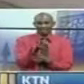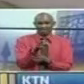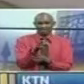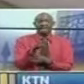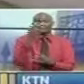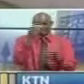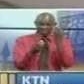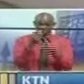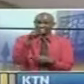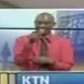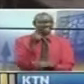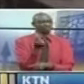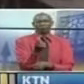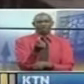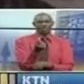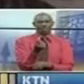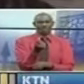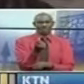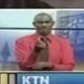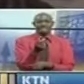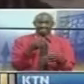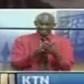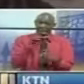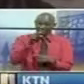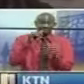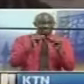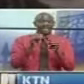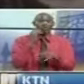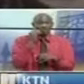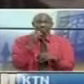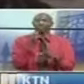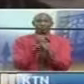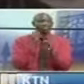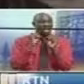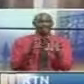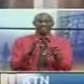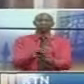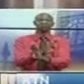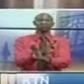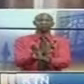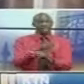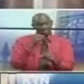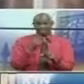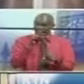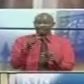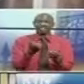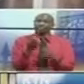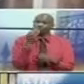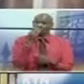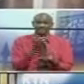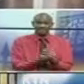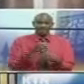pension imekuwa kidogo sana. Some of them just stay at home doing nothing. And they need to eat. All those people who